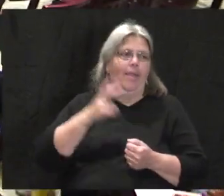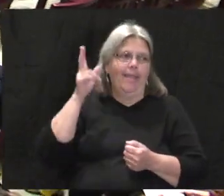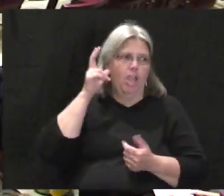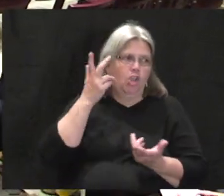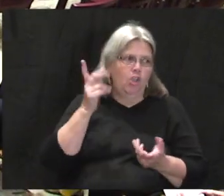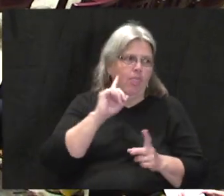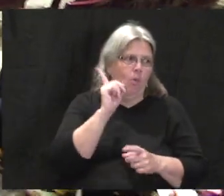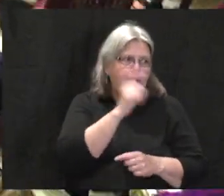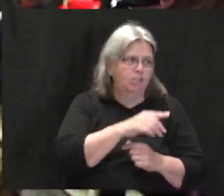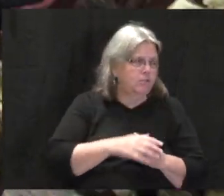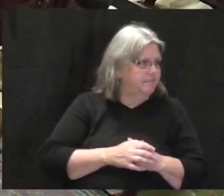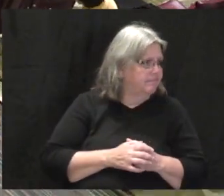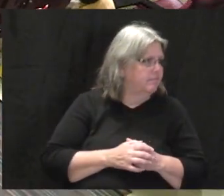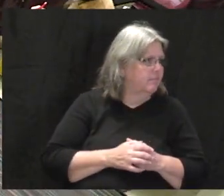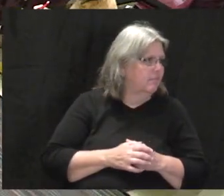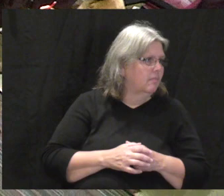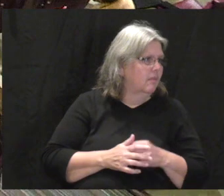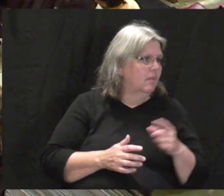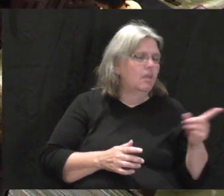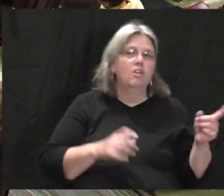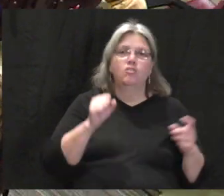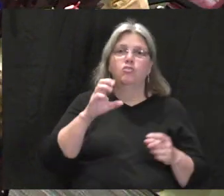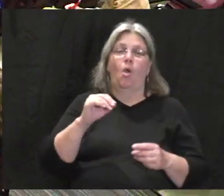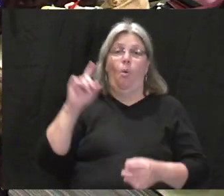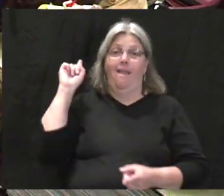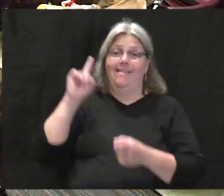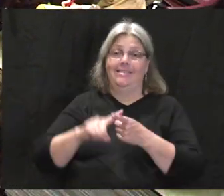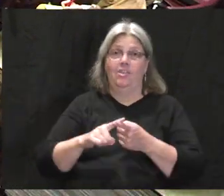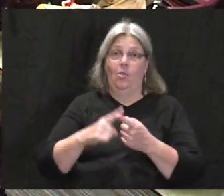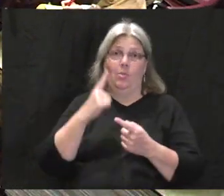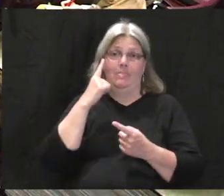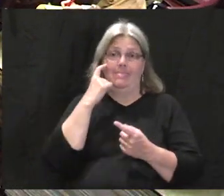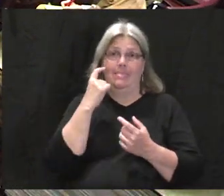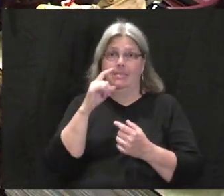Yeah, it's so up until this year, it was